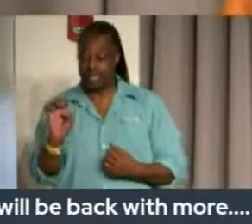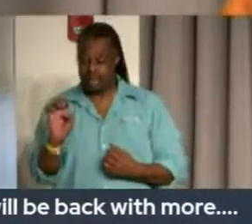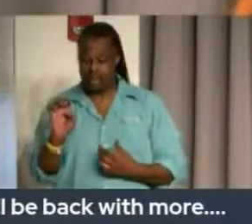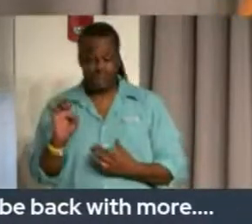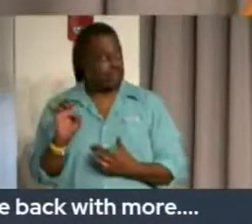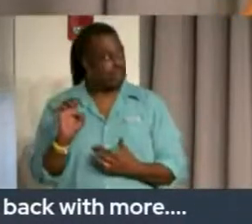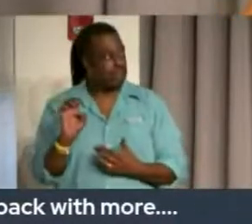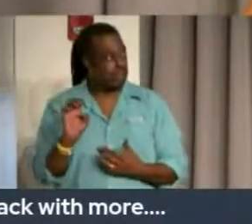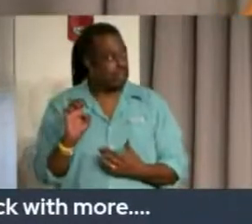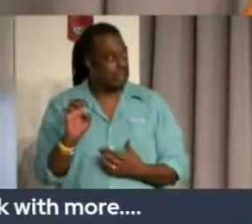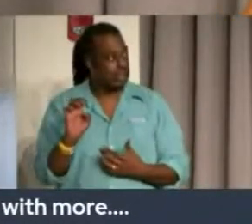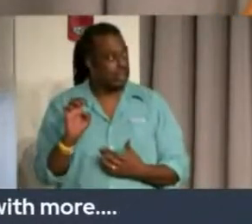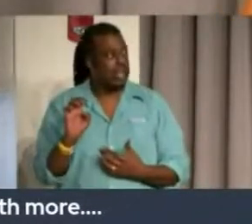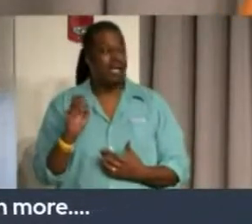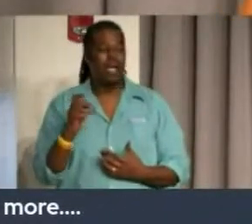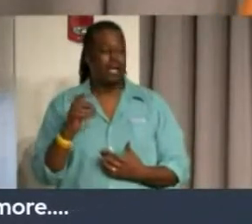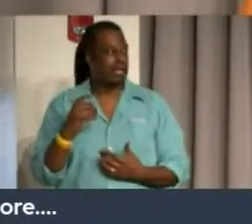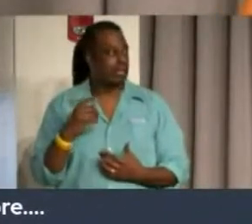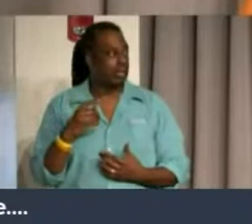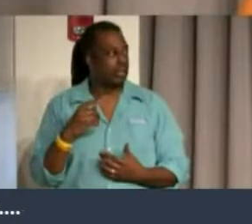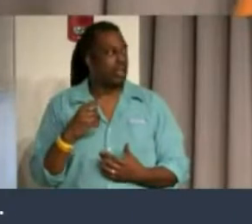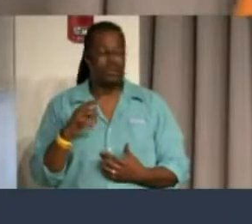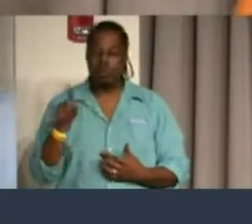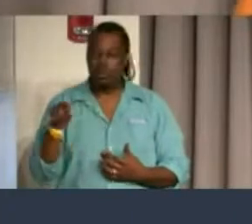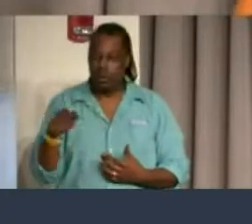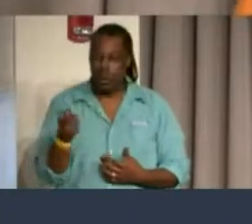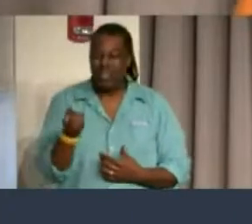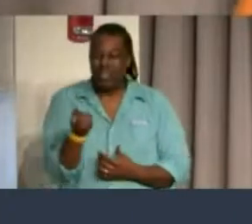they're very few. They're very few.